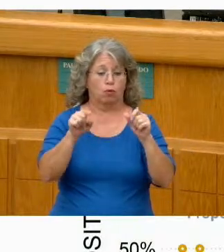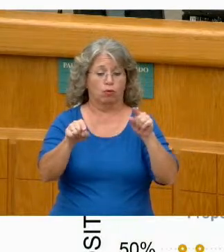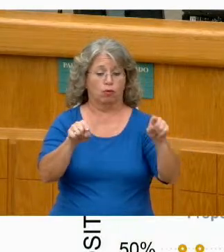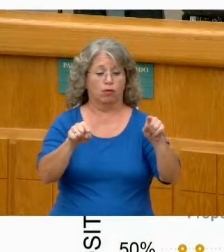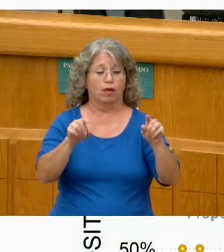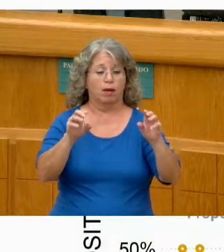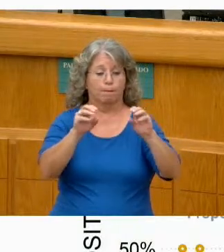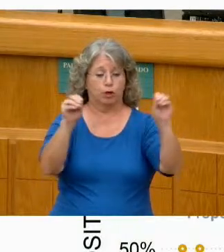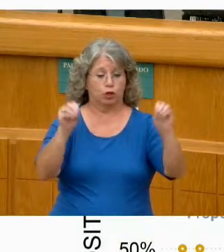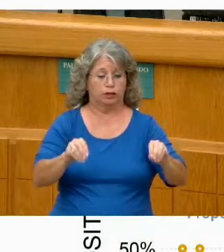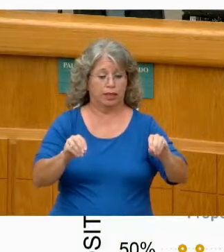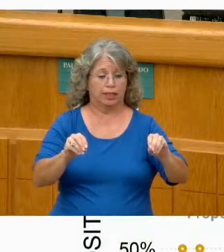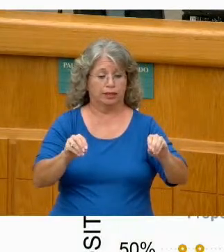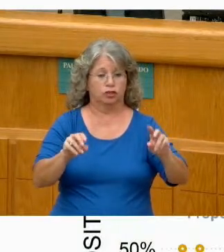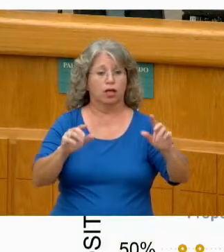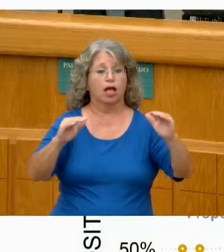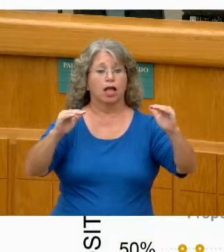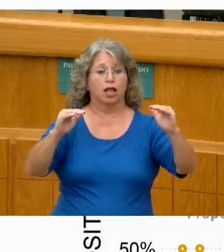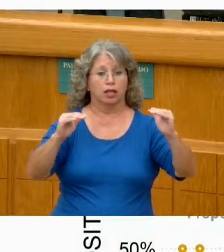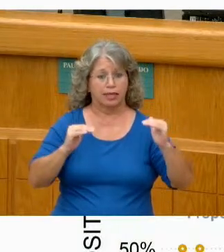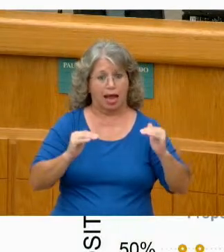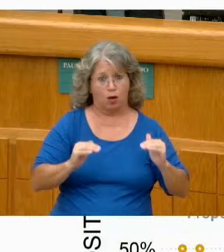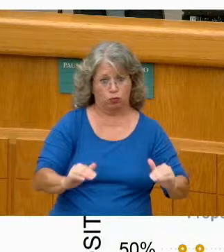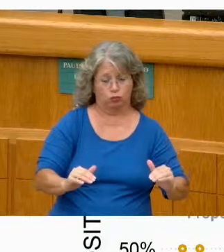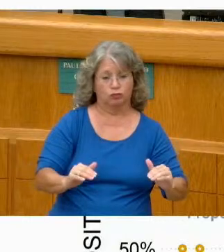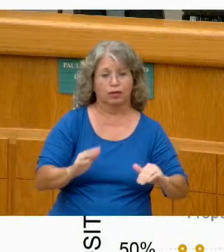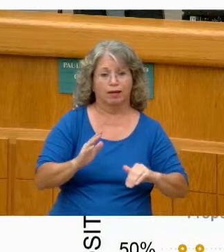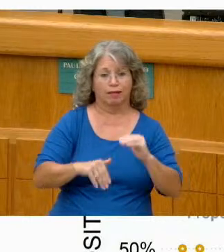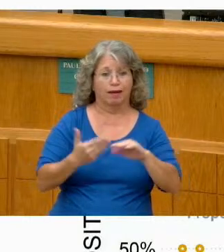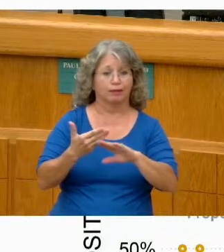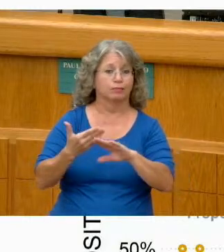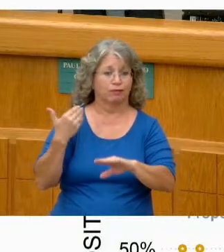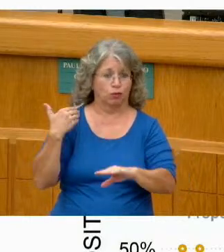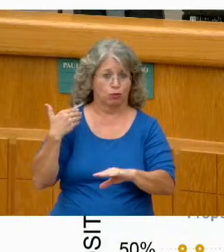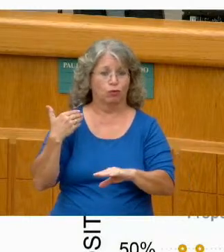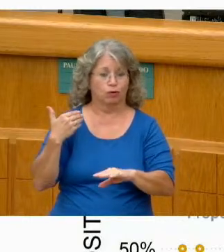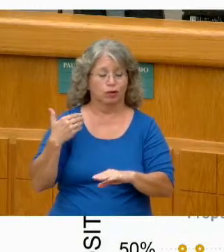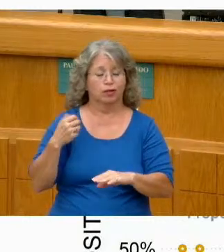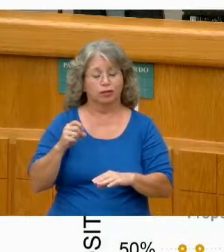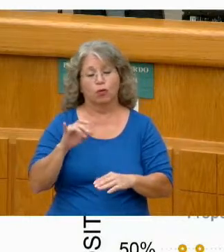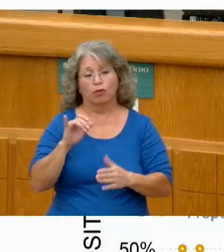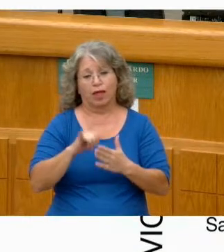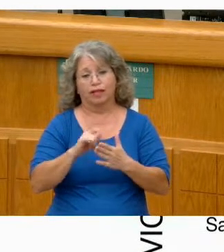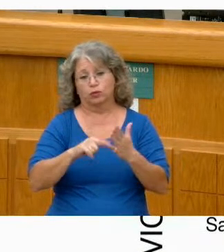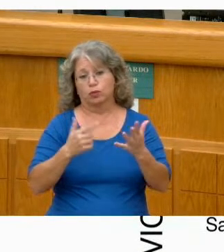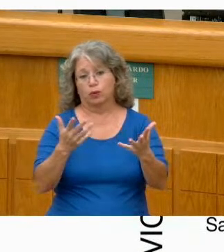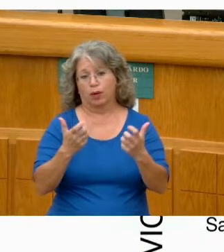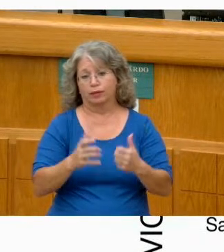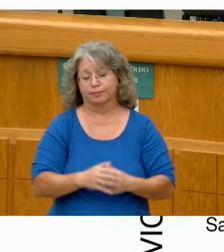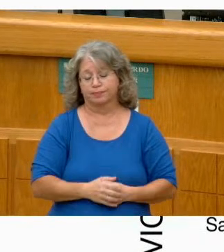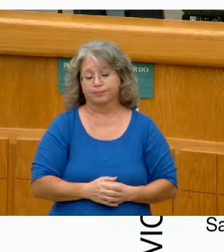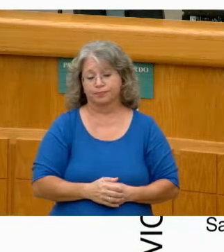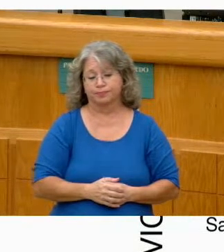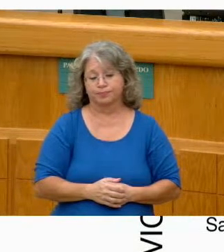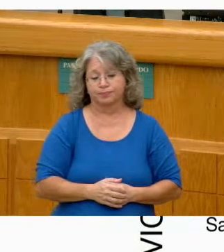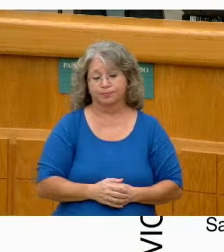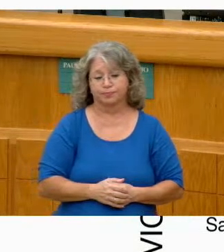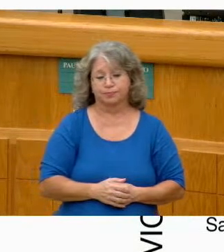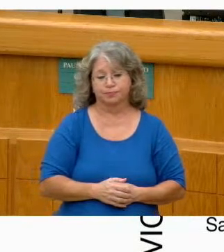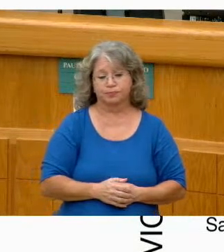we want to see these continue to trend downwards as opposed to stay these really high percentages. Moving